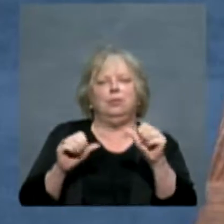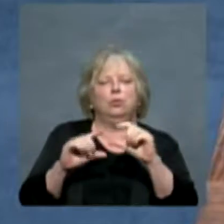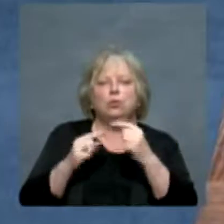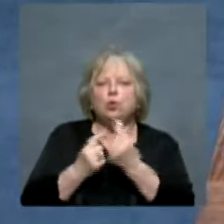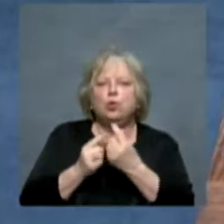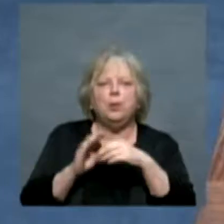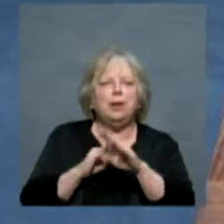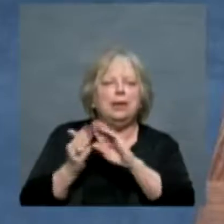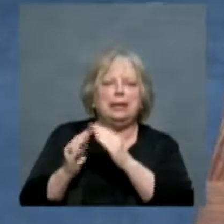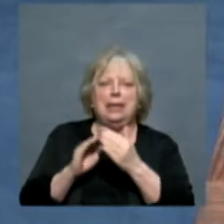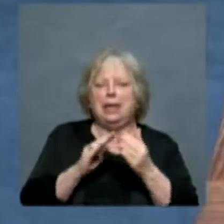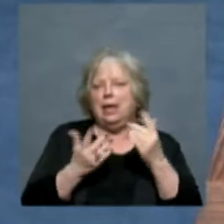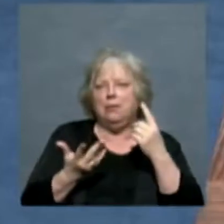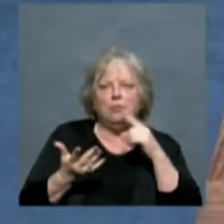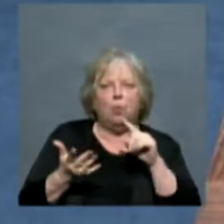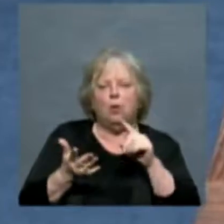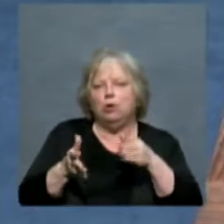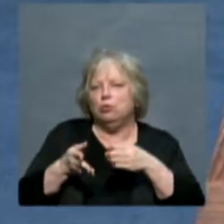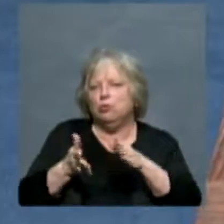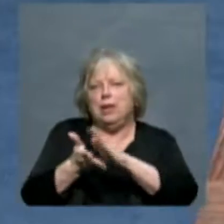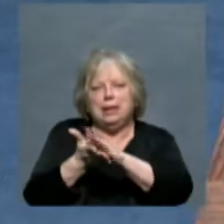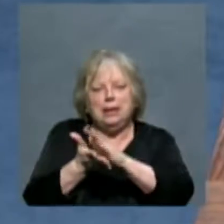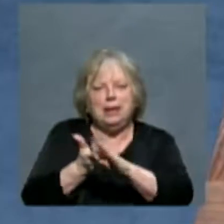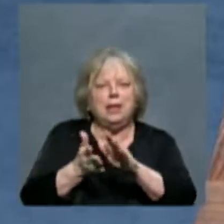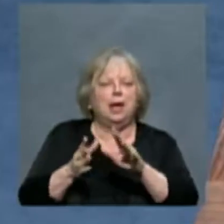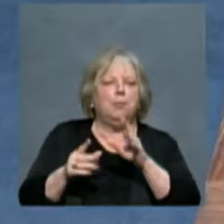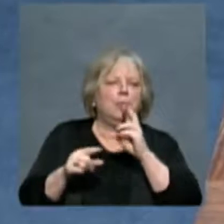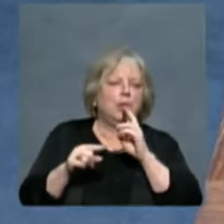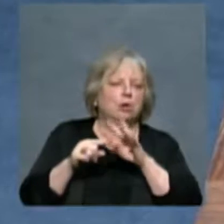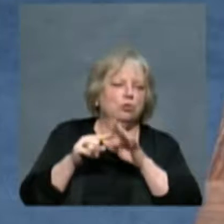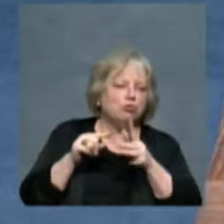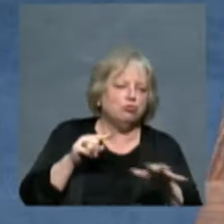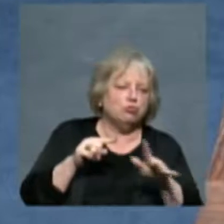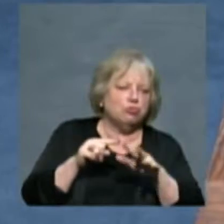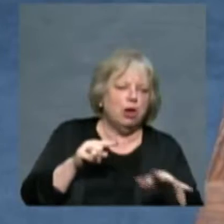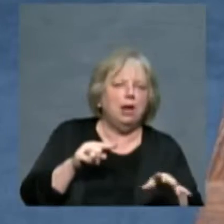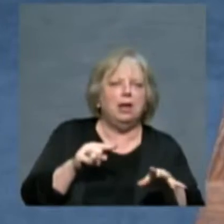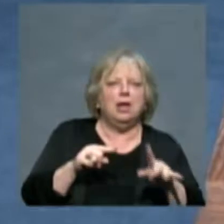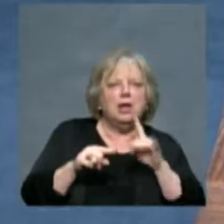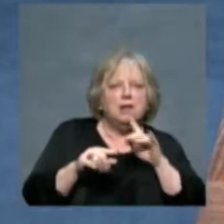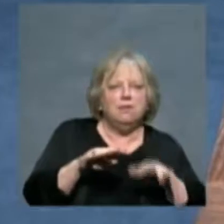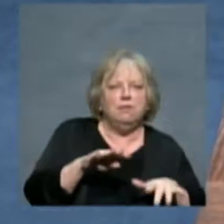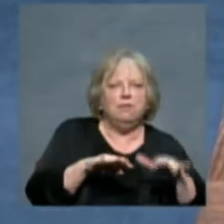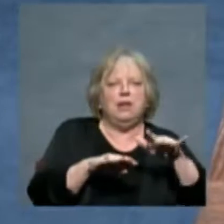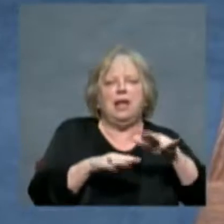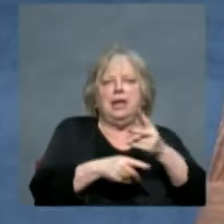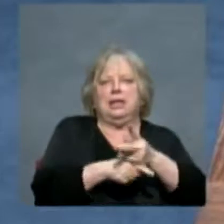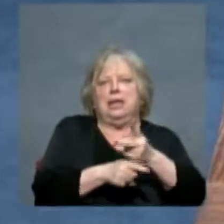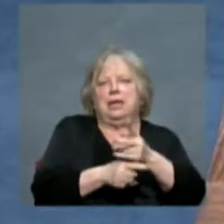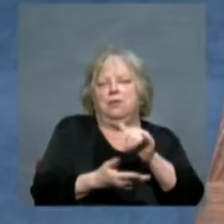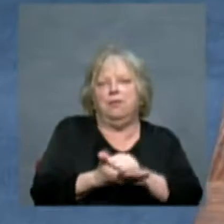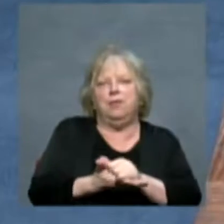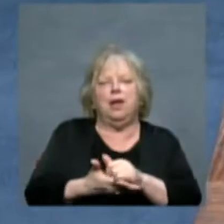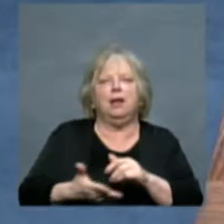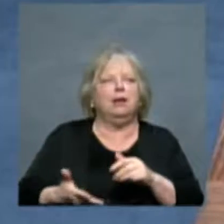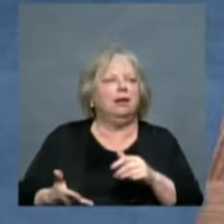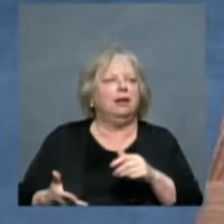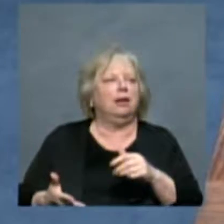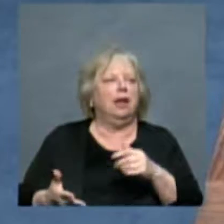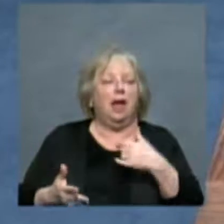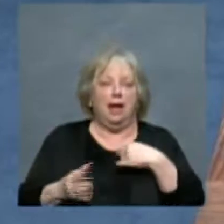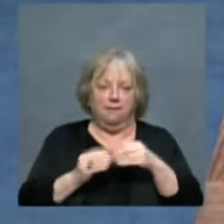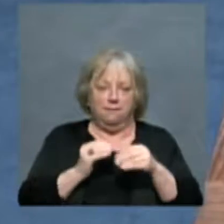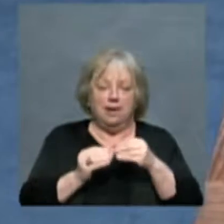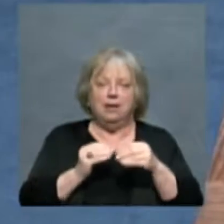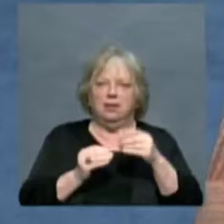streets cleaned up, all the drainage done that's flooded, that's been flooding a lady next door to us for over 8 years. And I got that